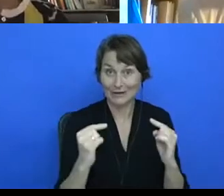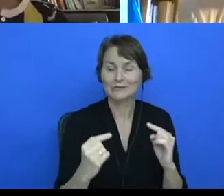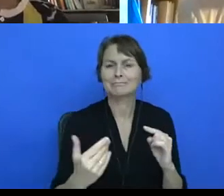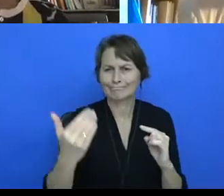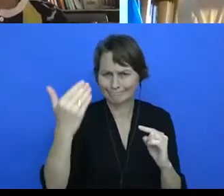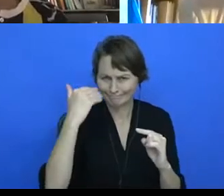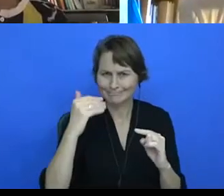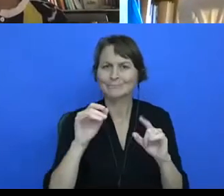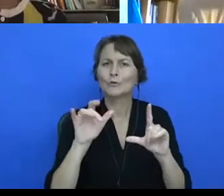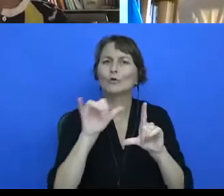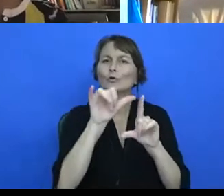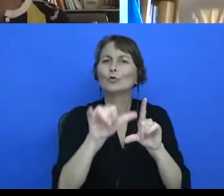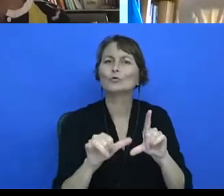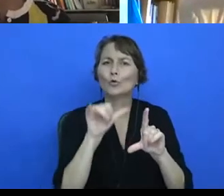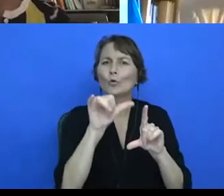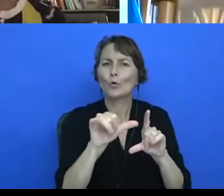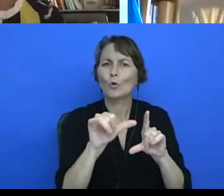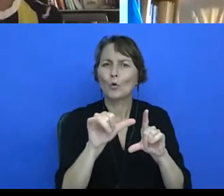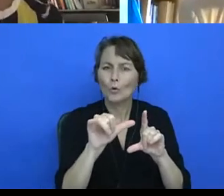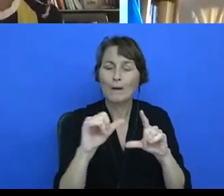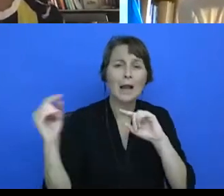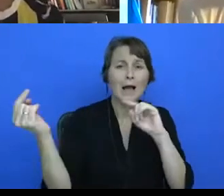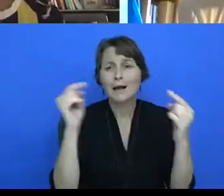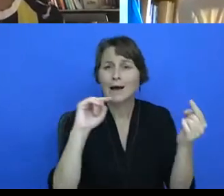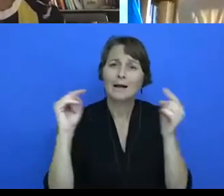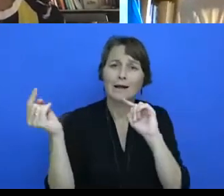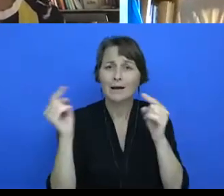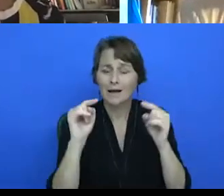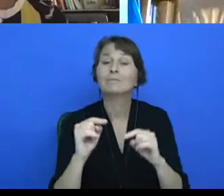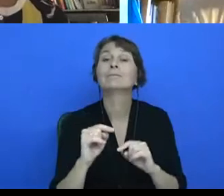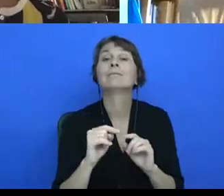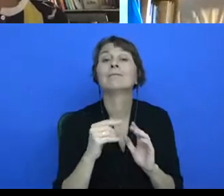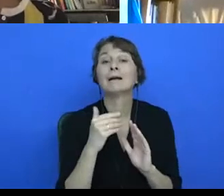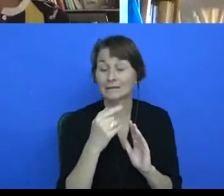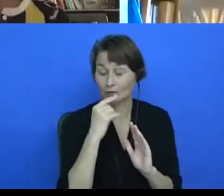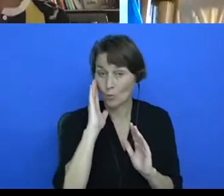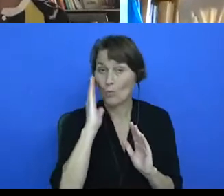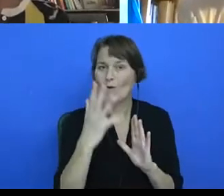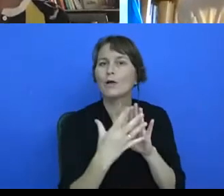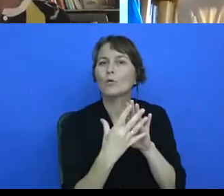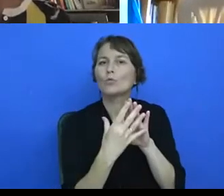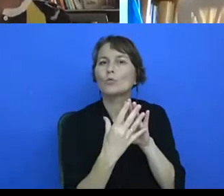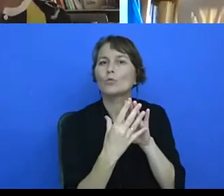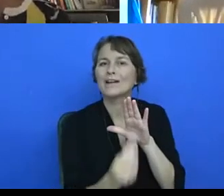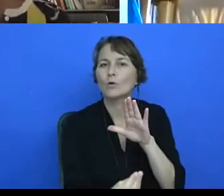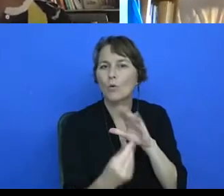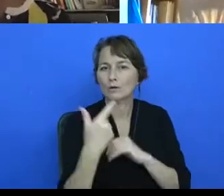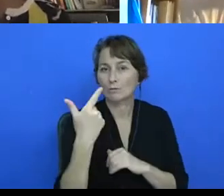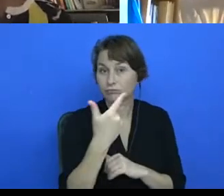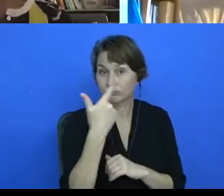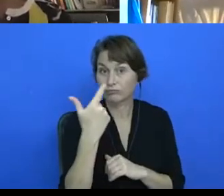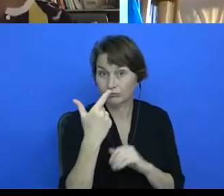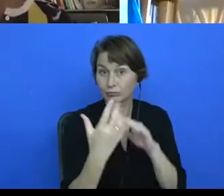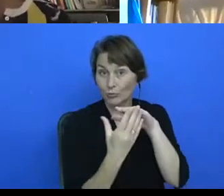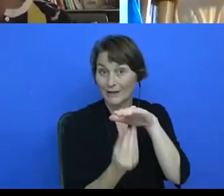and then also we said we would record this, but the channel then didn't work at first. But I was talking